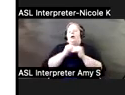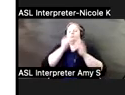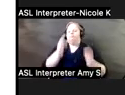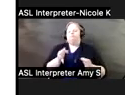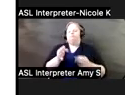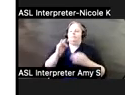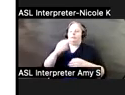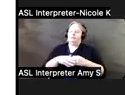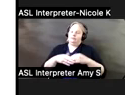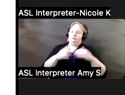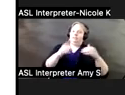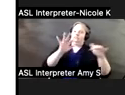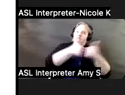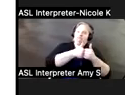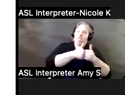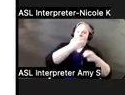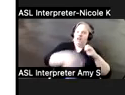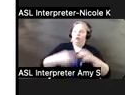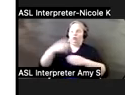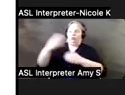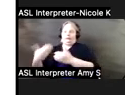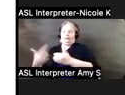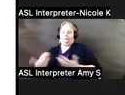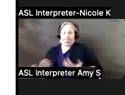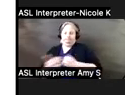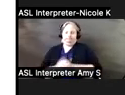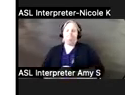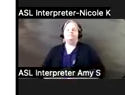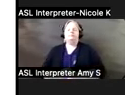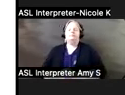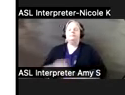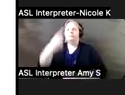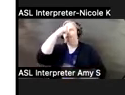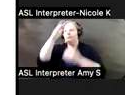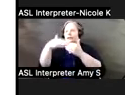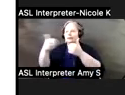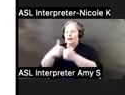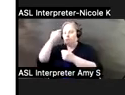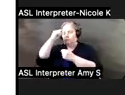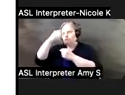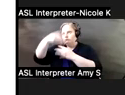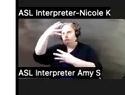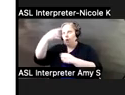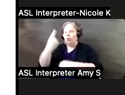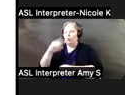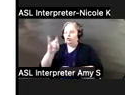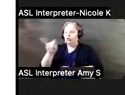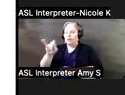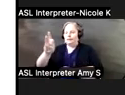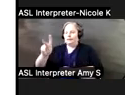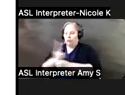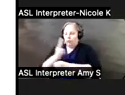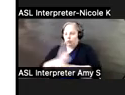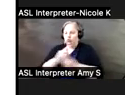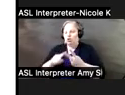is kind of the spectrum I look at when I'm looking at the difficulty of games. So when I think of easy games, I think of games that have one joystick and use two or three